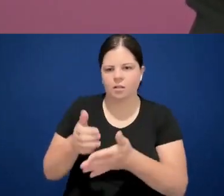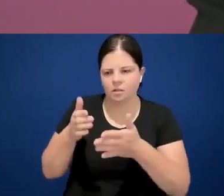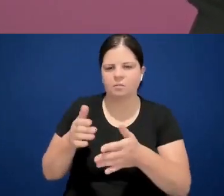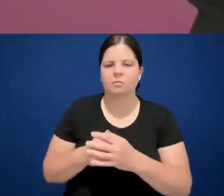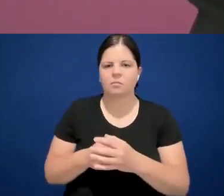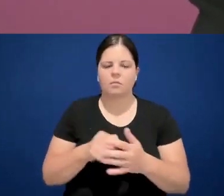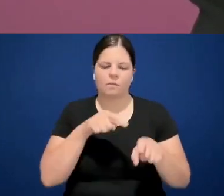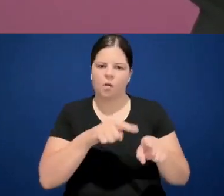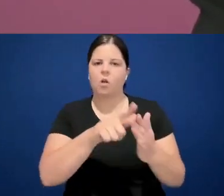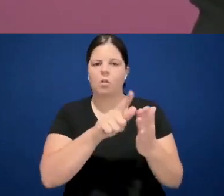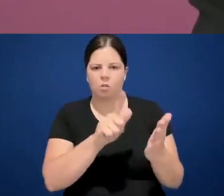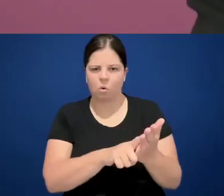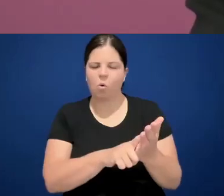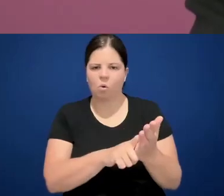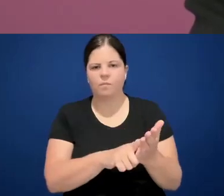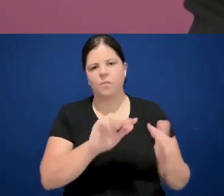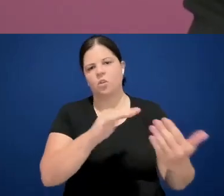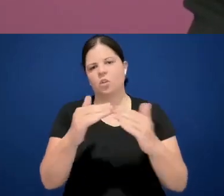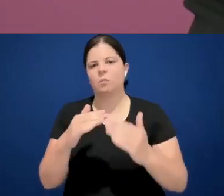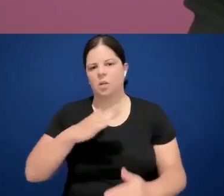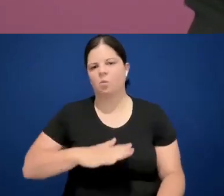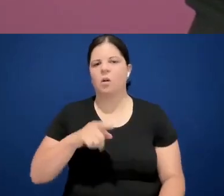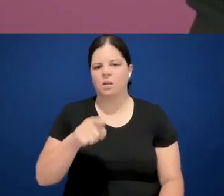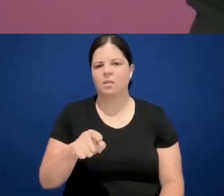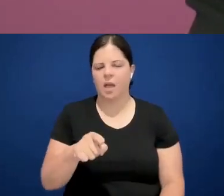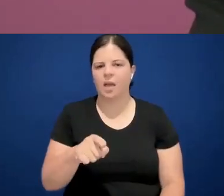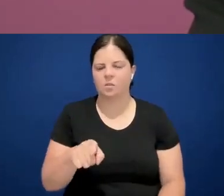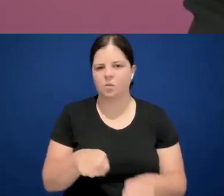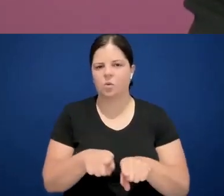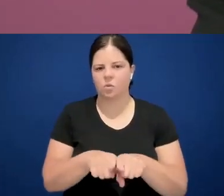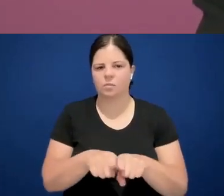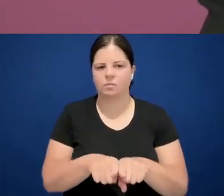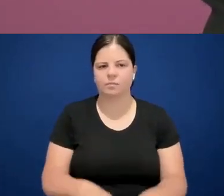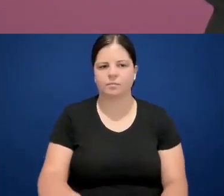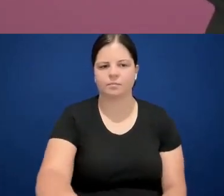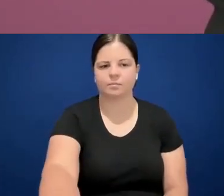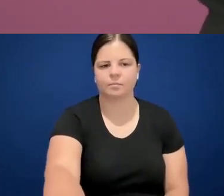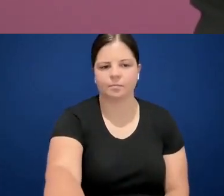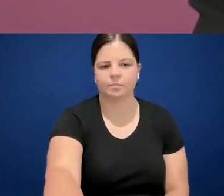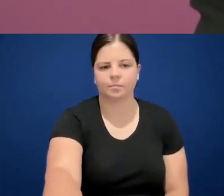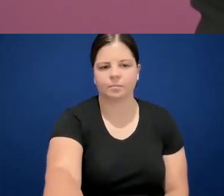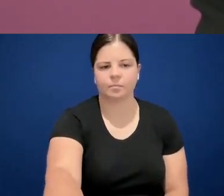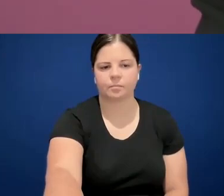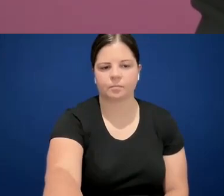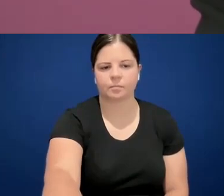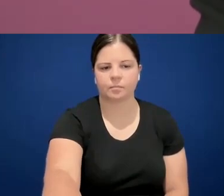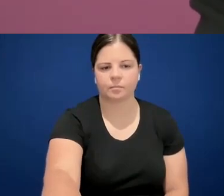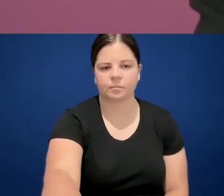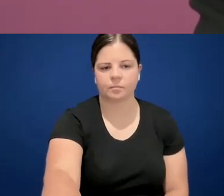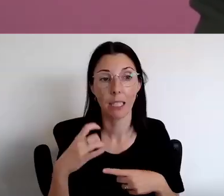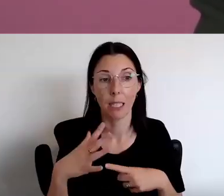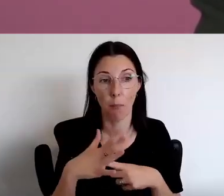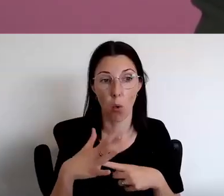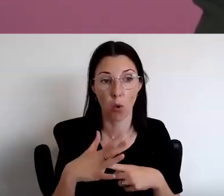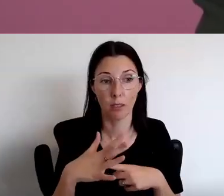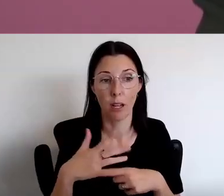legislators intended, which is what the community want and intended as well. And going to the last part of the question, I think it's really important. I